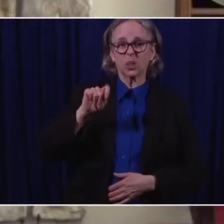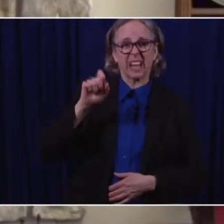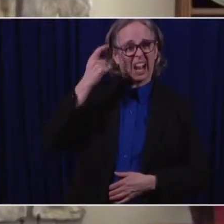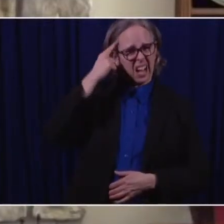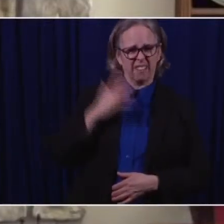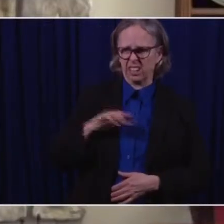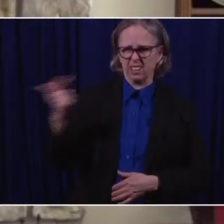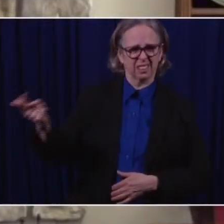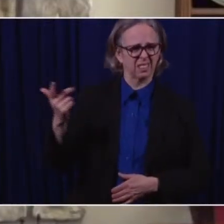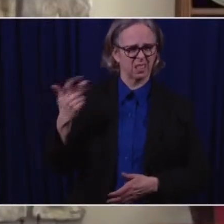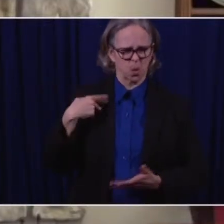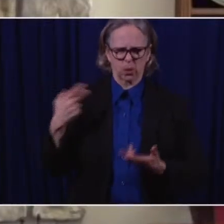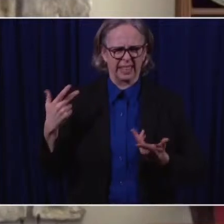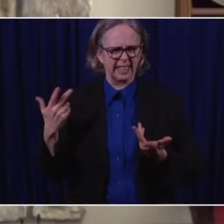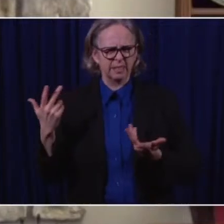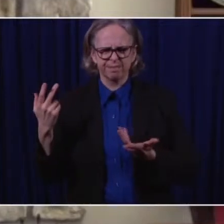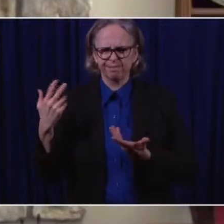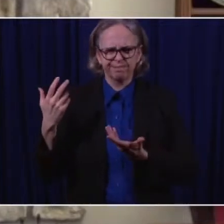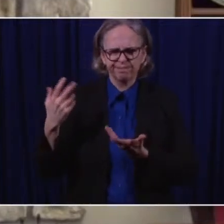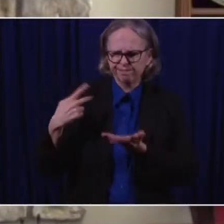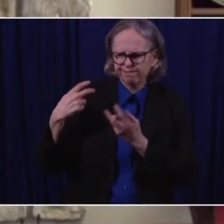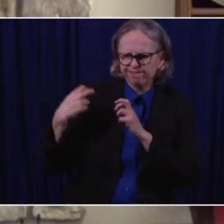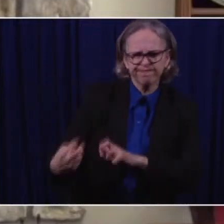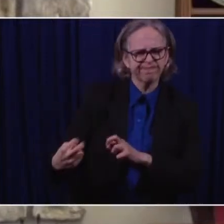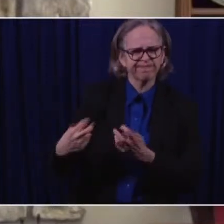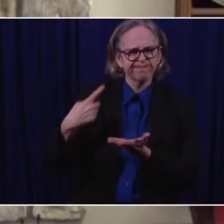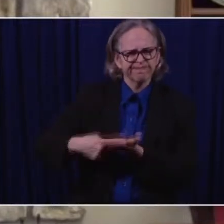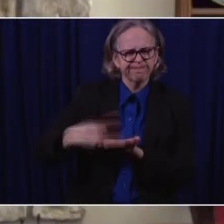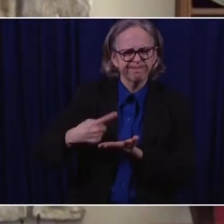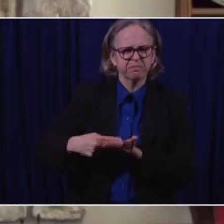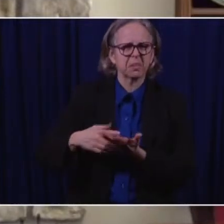let him answer the question. And John? Yeah.